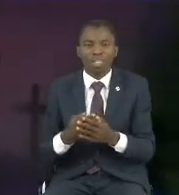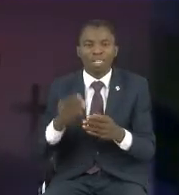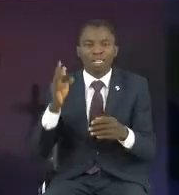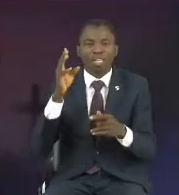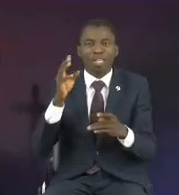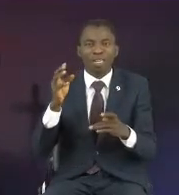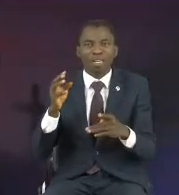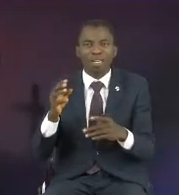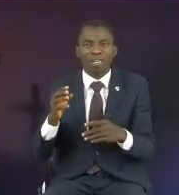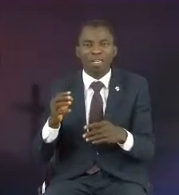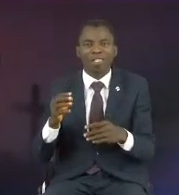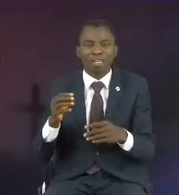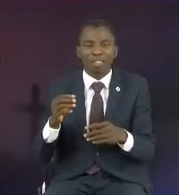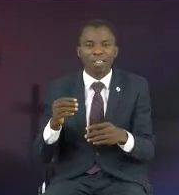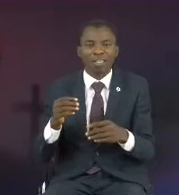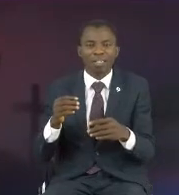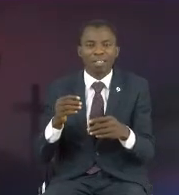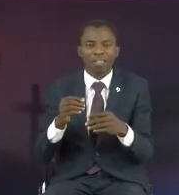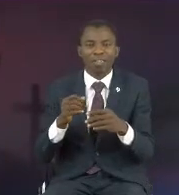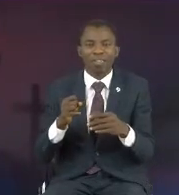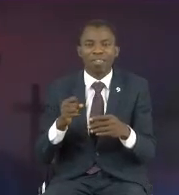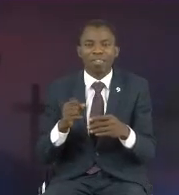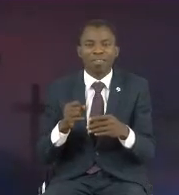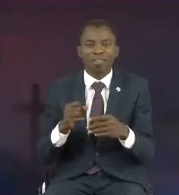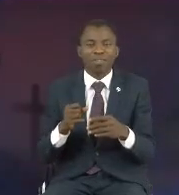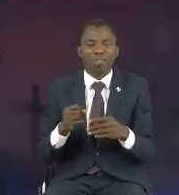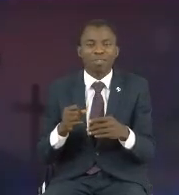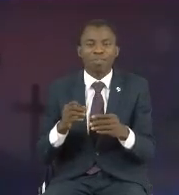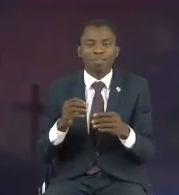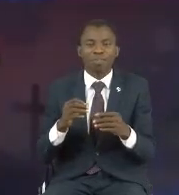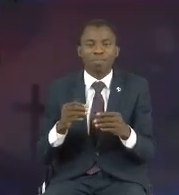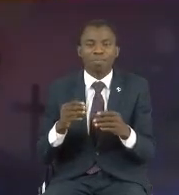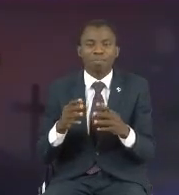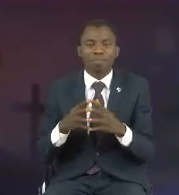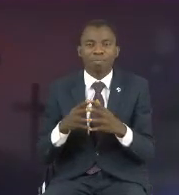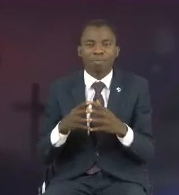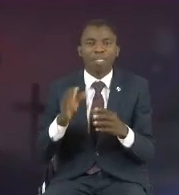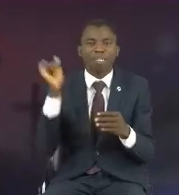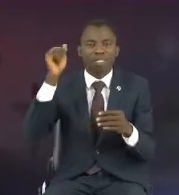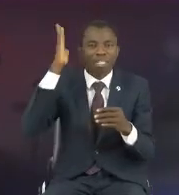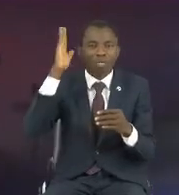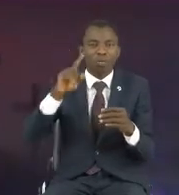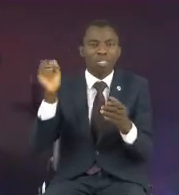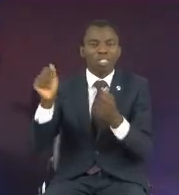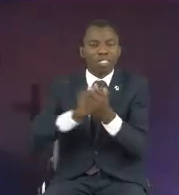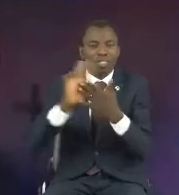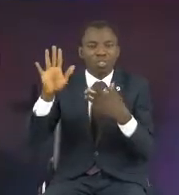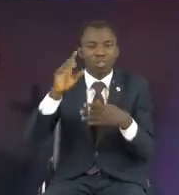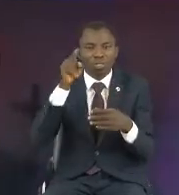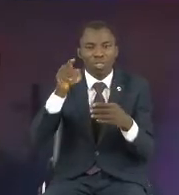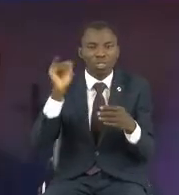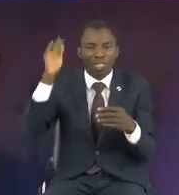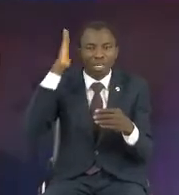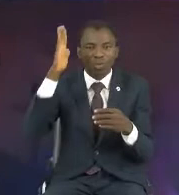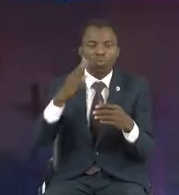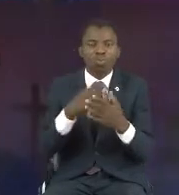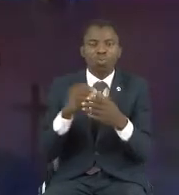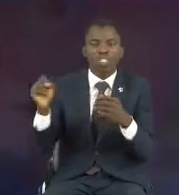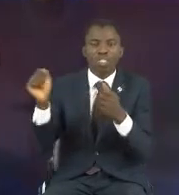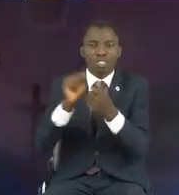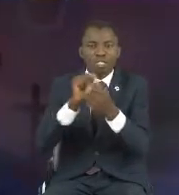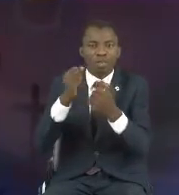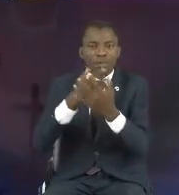to captivity and they said they'll destroy him, they will scatter him, they will blow him up. Now